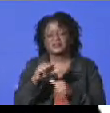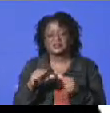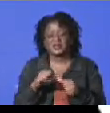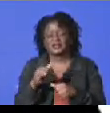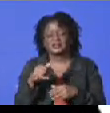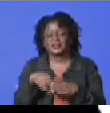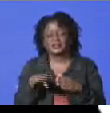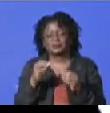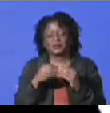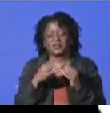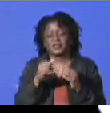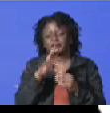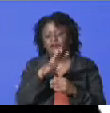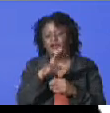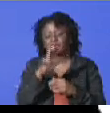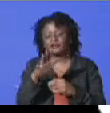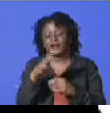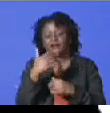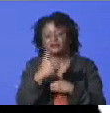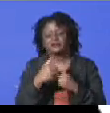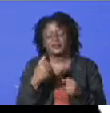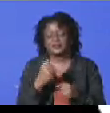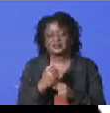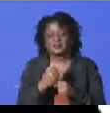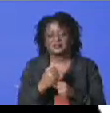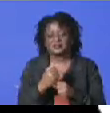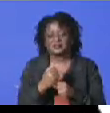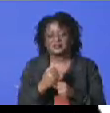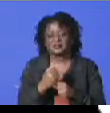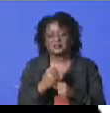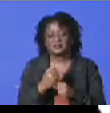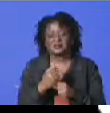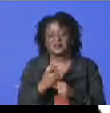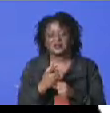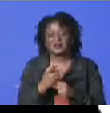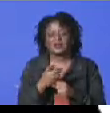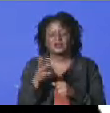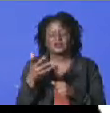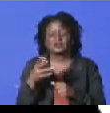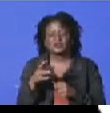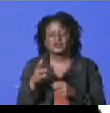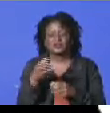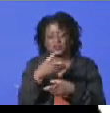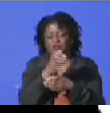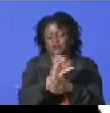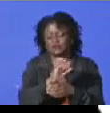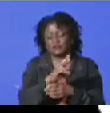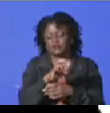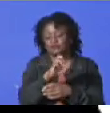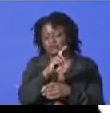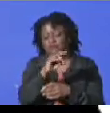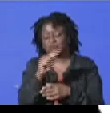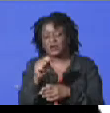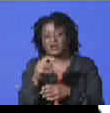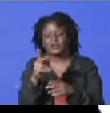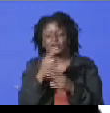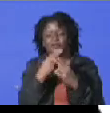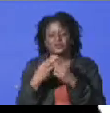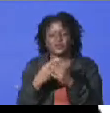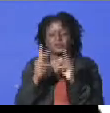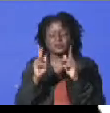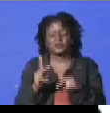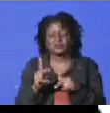with the cooperative movement spans some 39 years. The avid credit unionist and cooperator has served in various